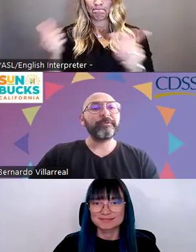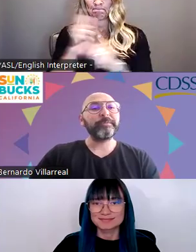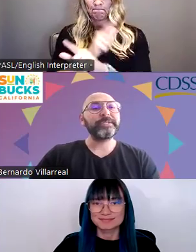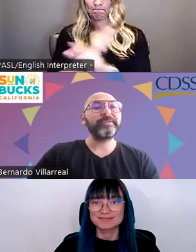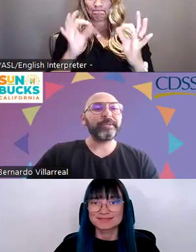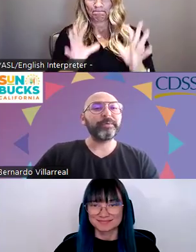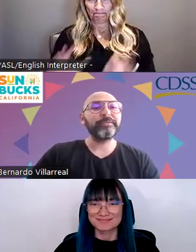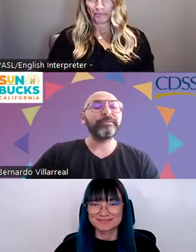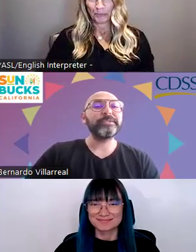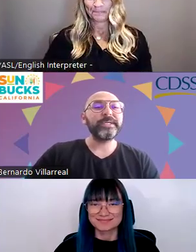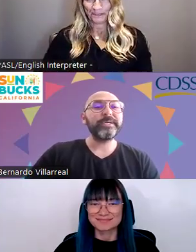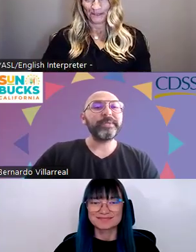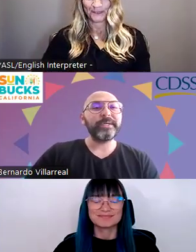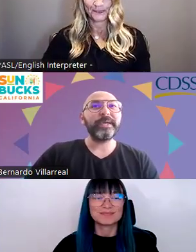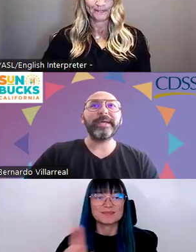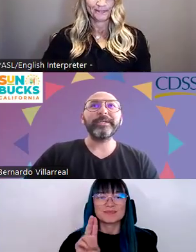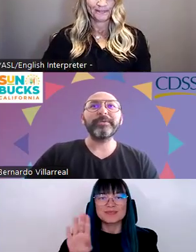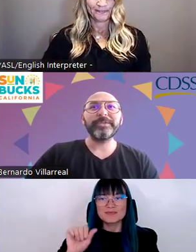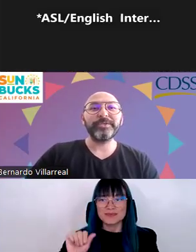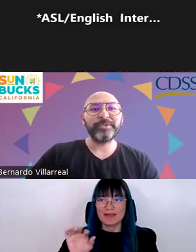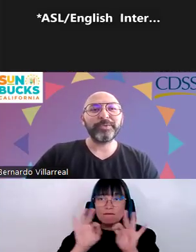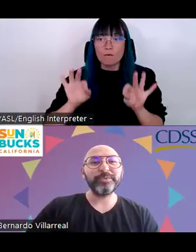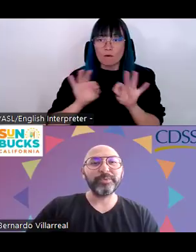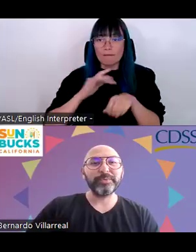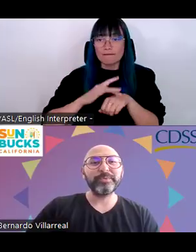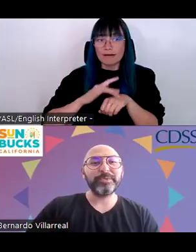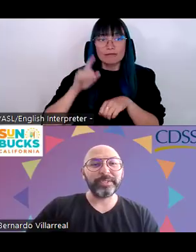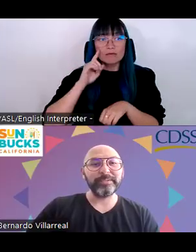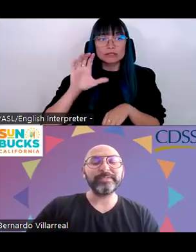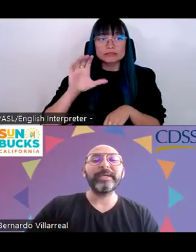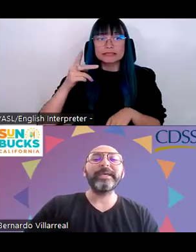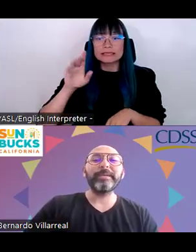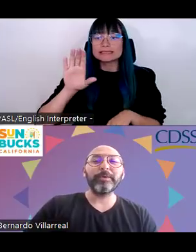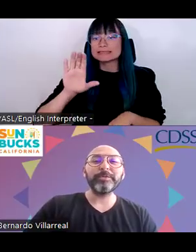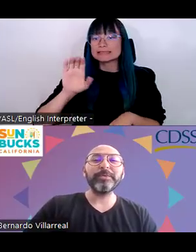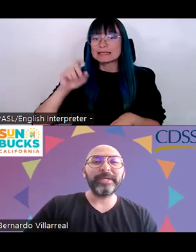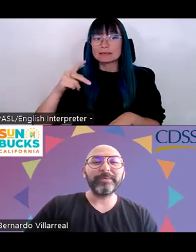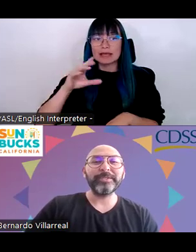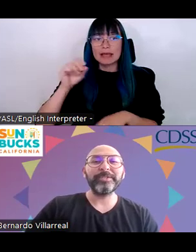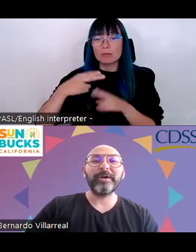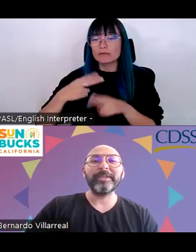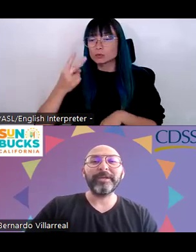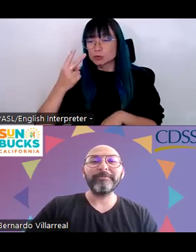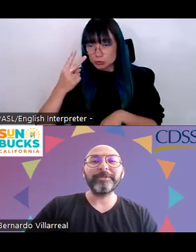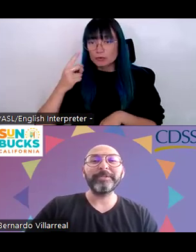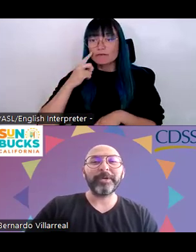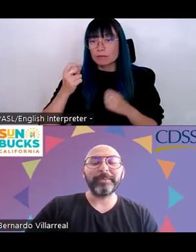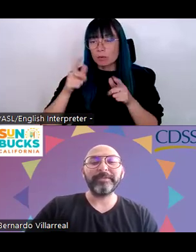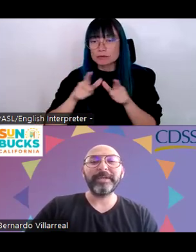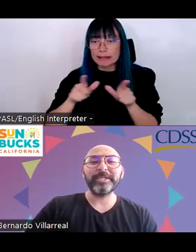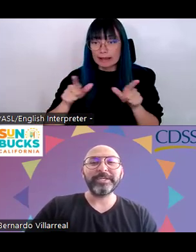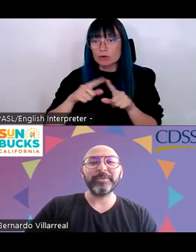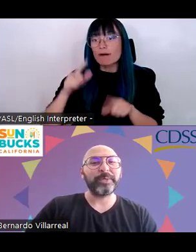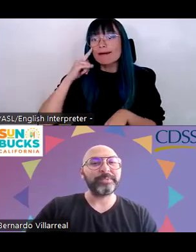The UBA form is available for CEP and Provision 2 school students in multiple language on the